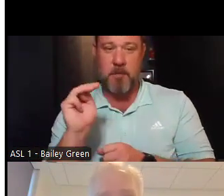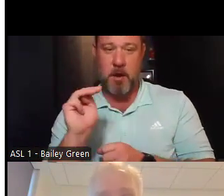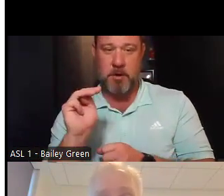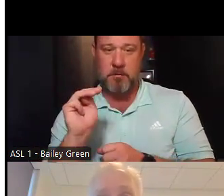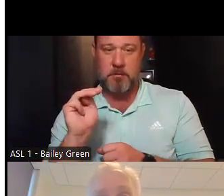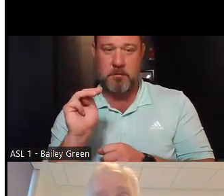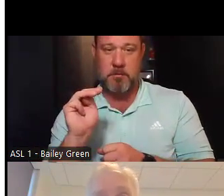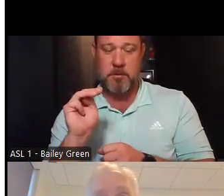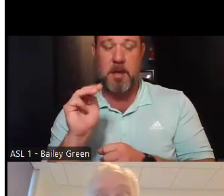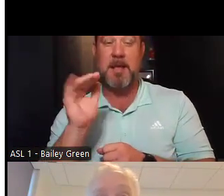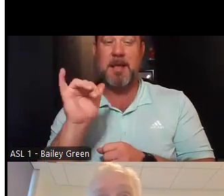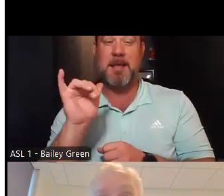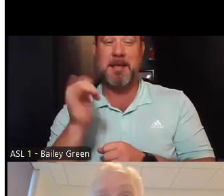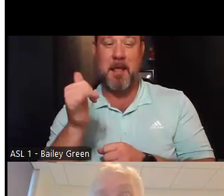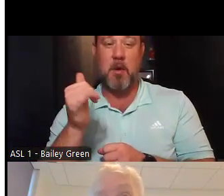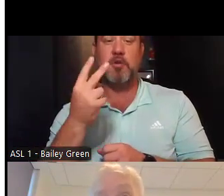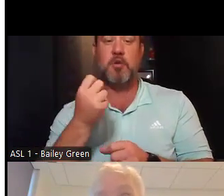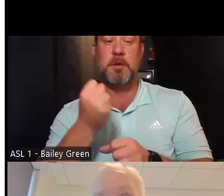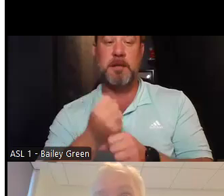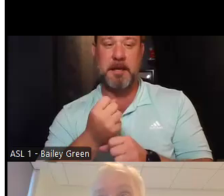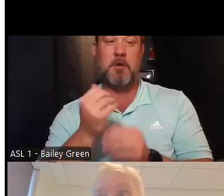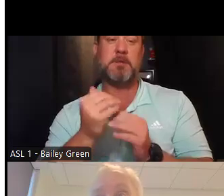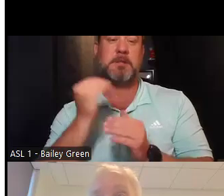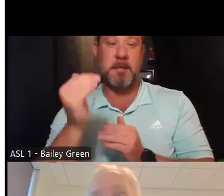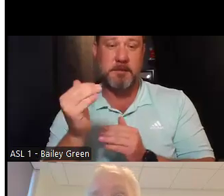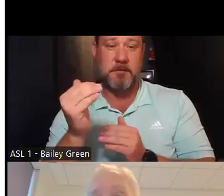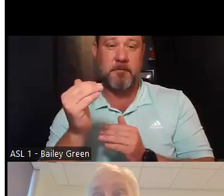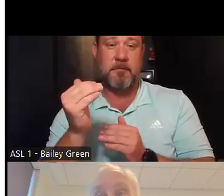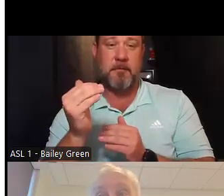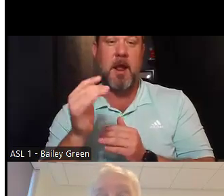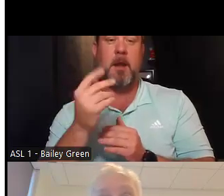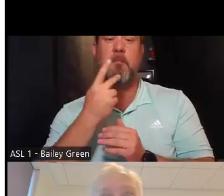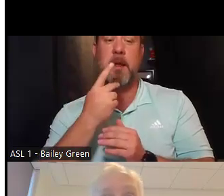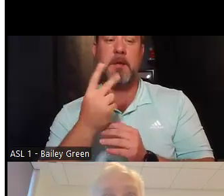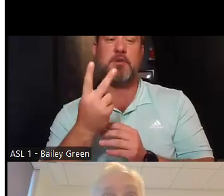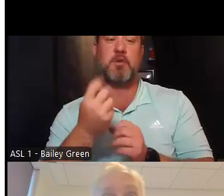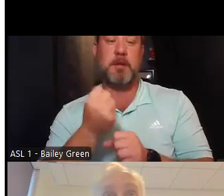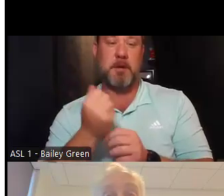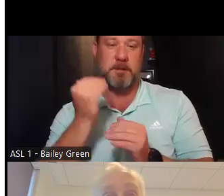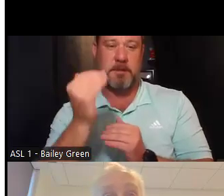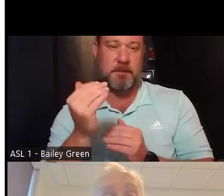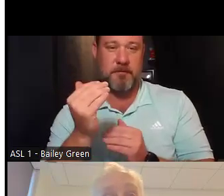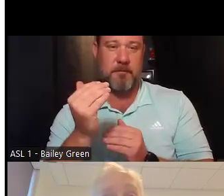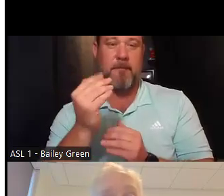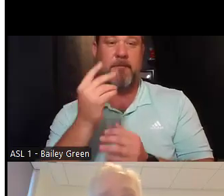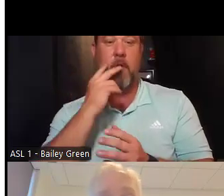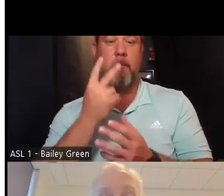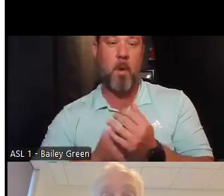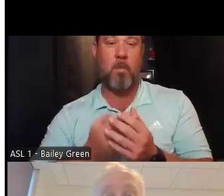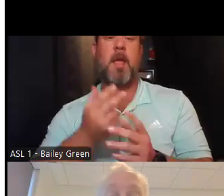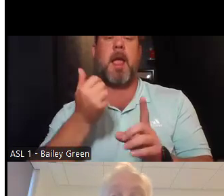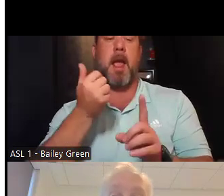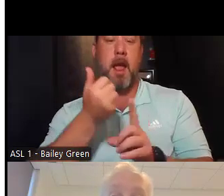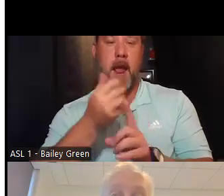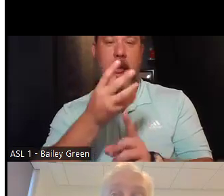just for yourself. The yellow bar is 2 years of expensive care. And the pink is 2 years of extensive care for both the self and the